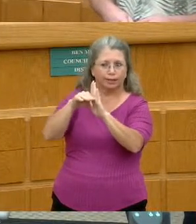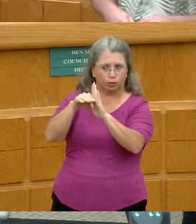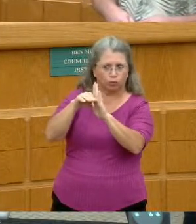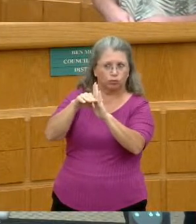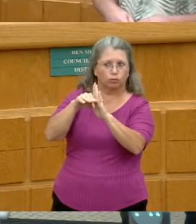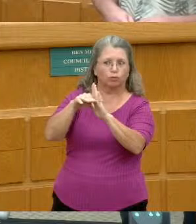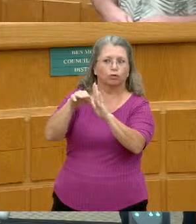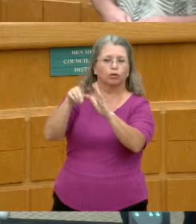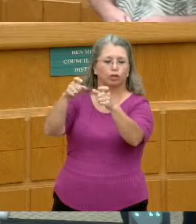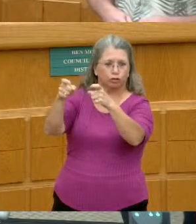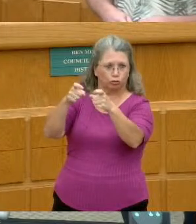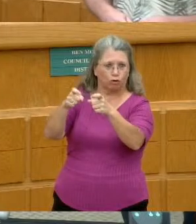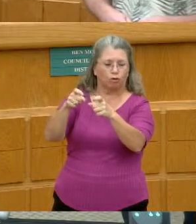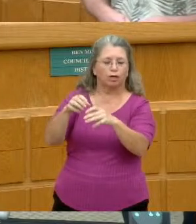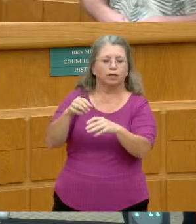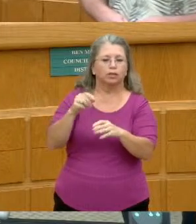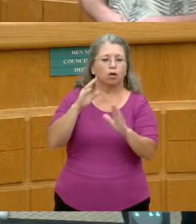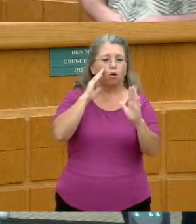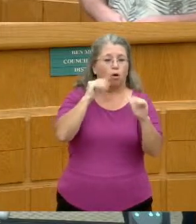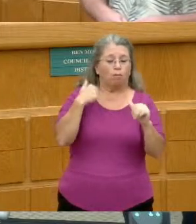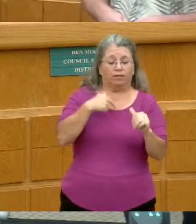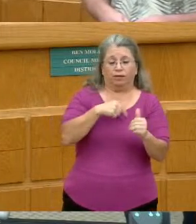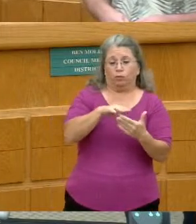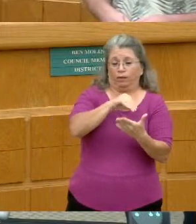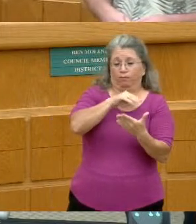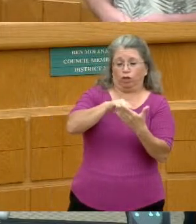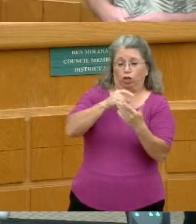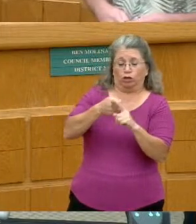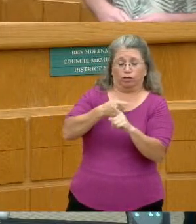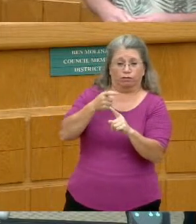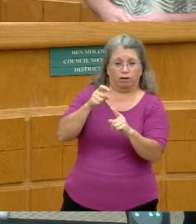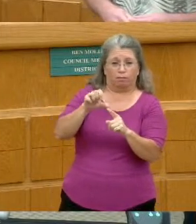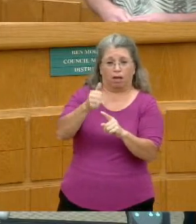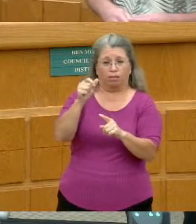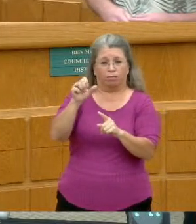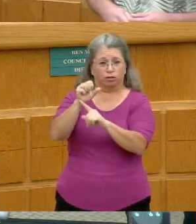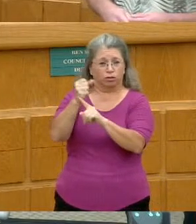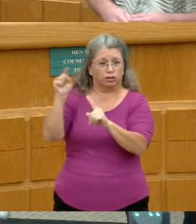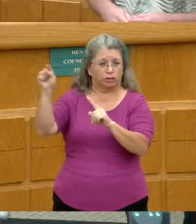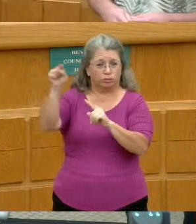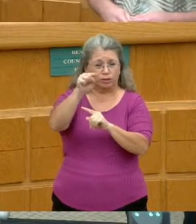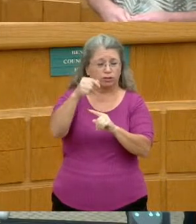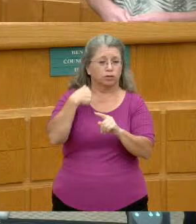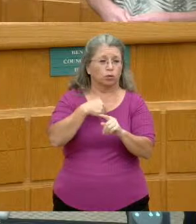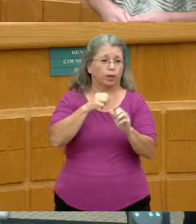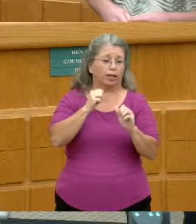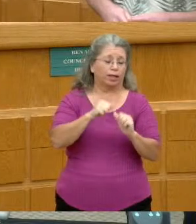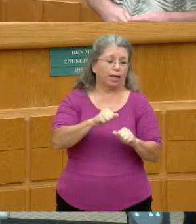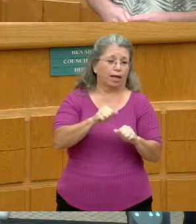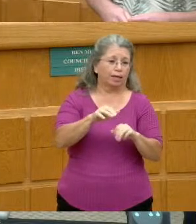we've learned from those previous situations and we'll be able to slow it down faster.